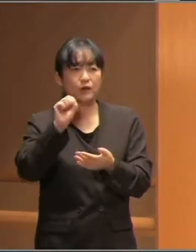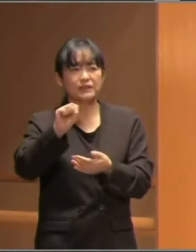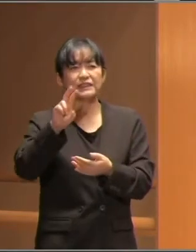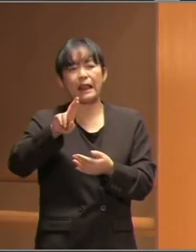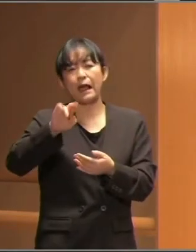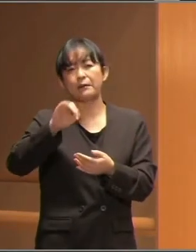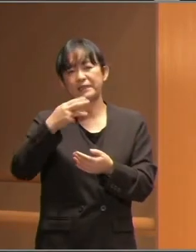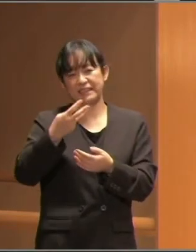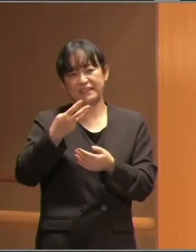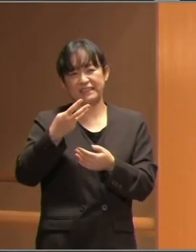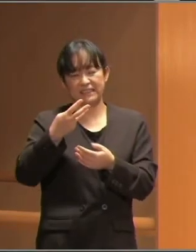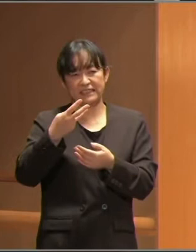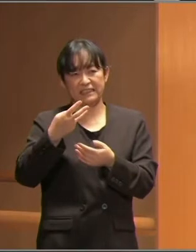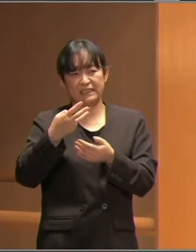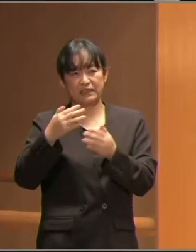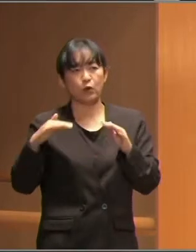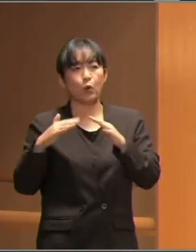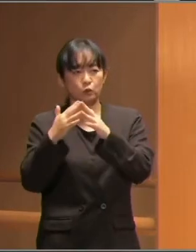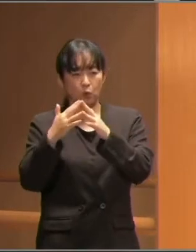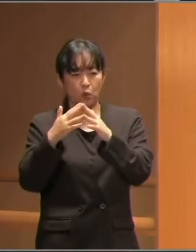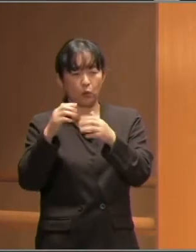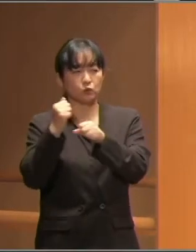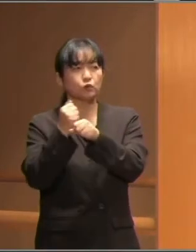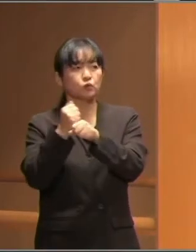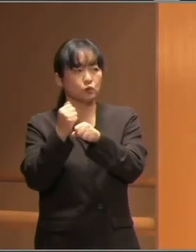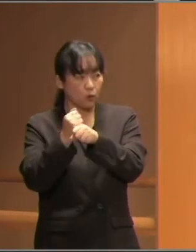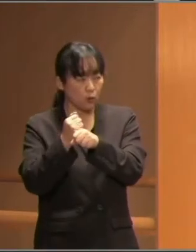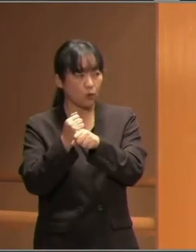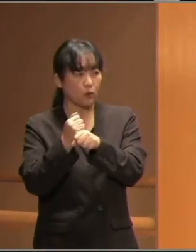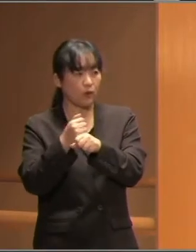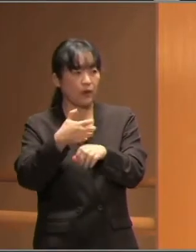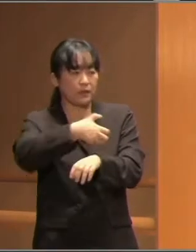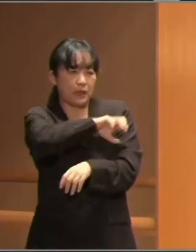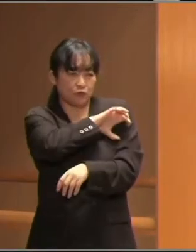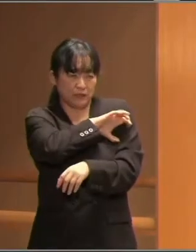this newly developed salami structure